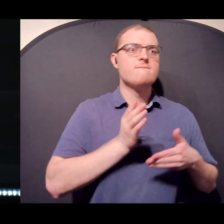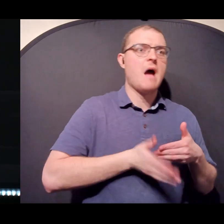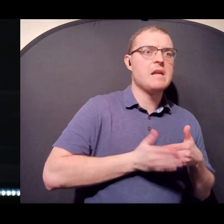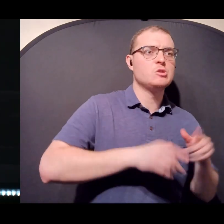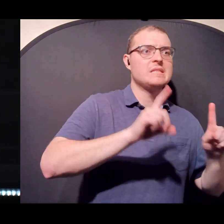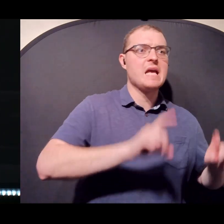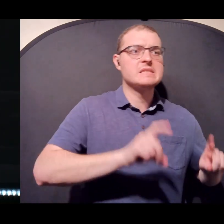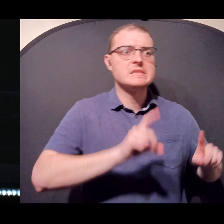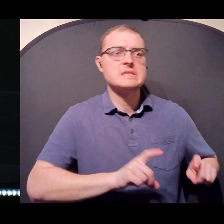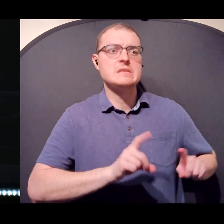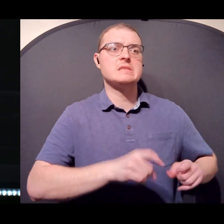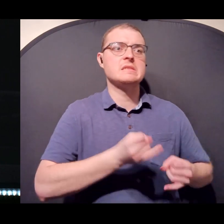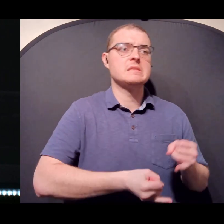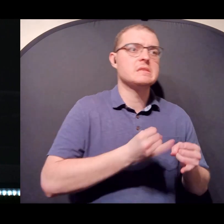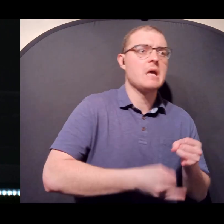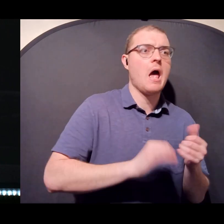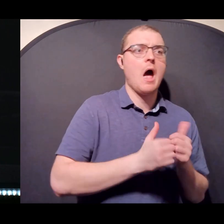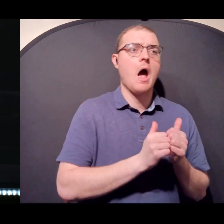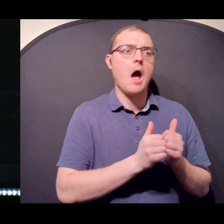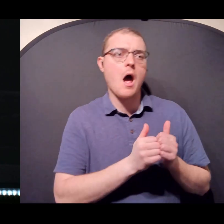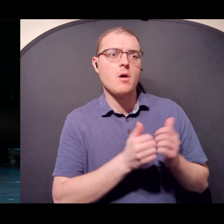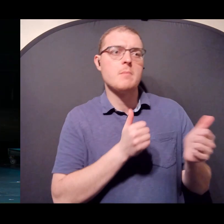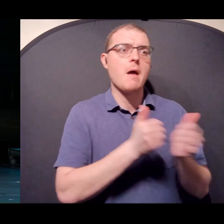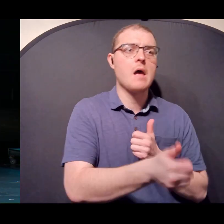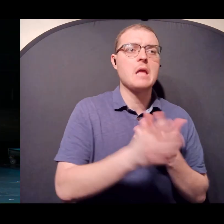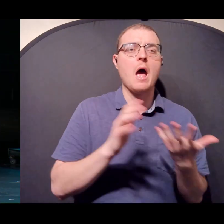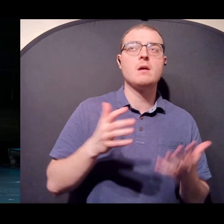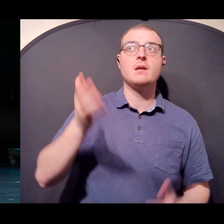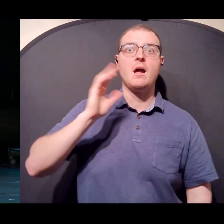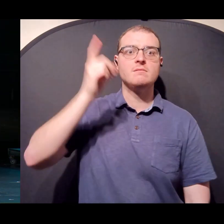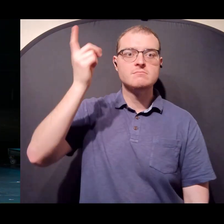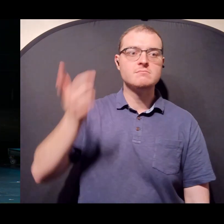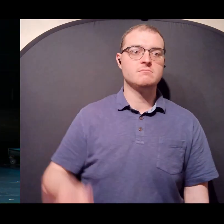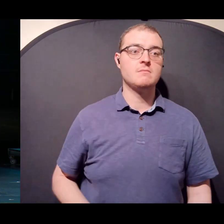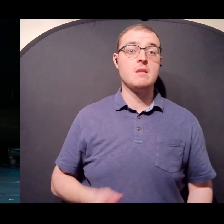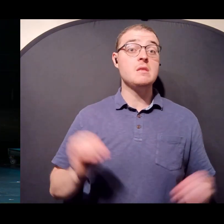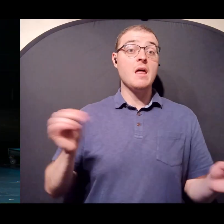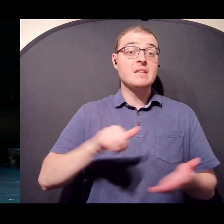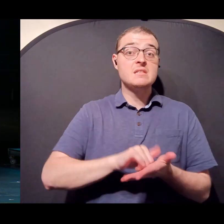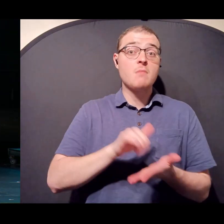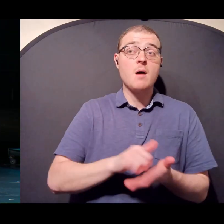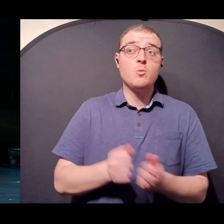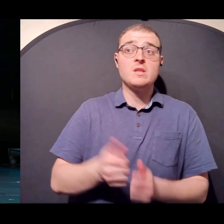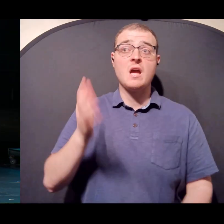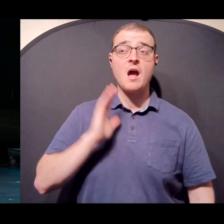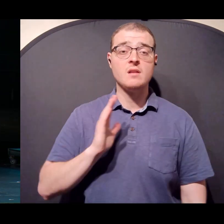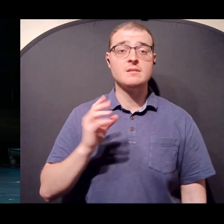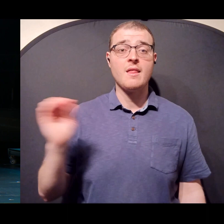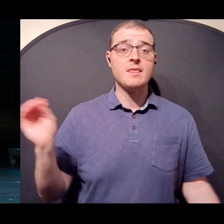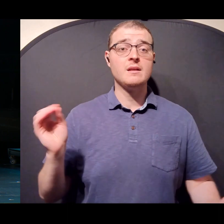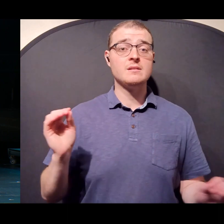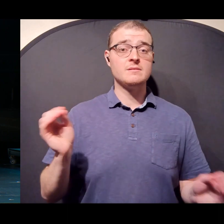And it's God. For nothing's impossible with God. How can it be? Nothing's impossible with God.